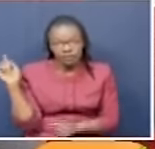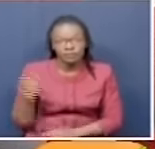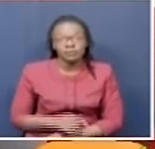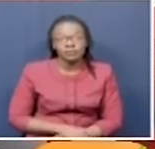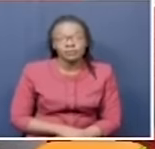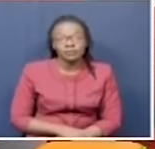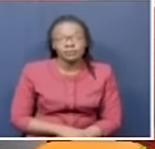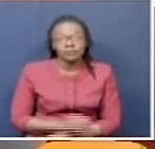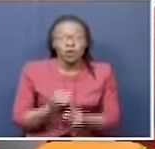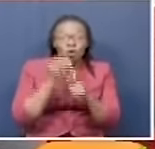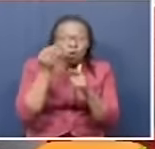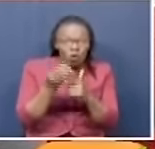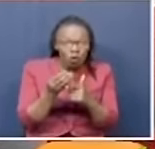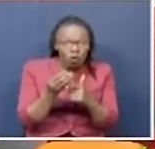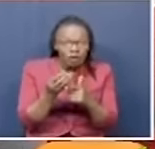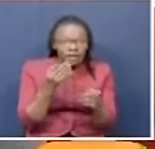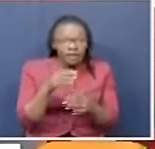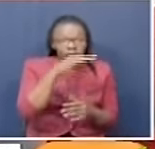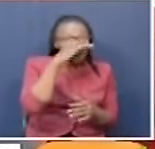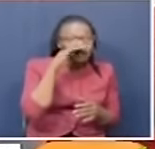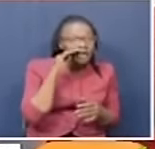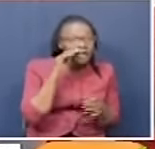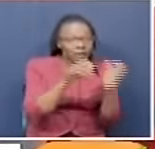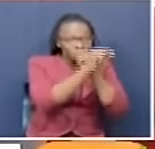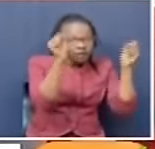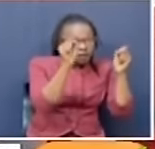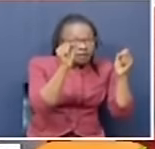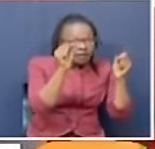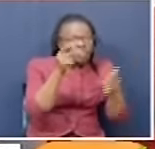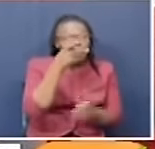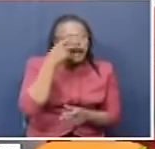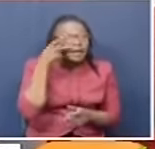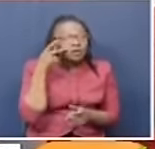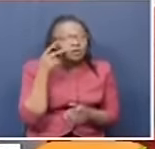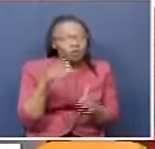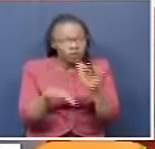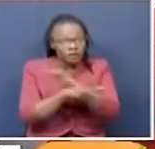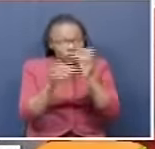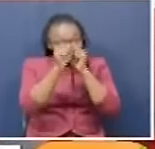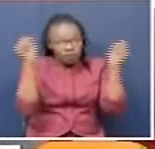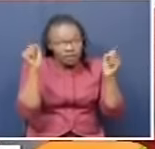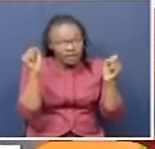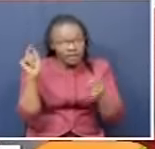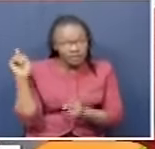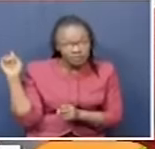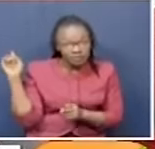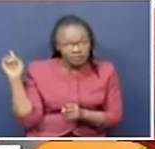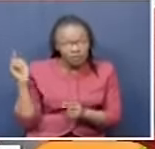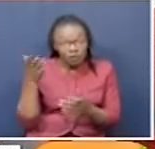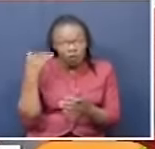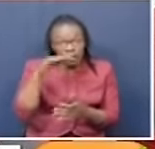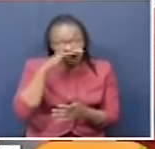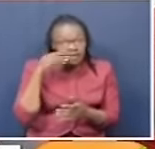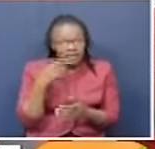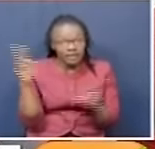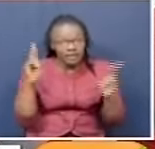if the ticket again was Musalia Mudavadi, who says now he can work with CORD depending on issues here and there, but he says